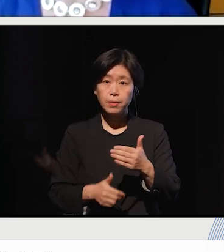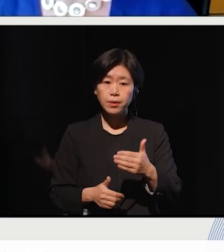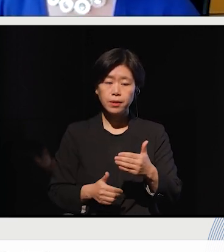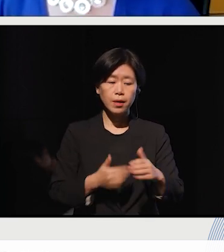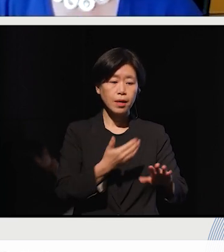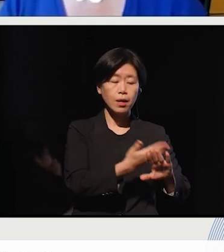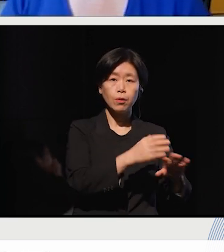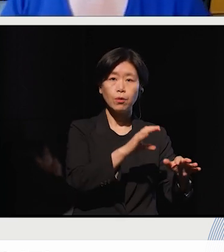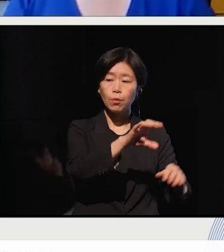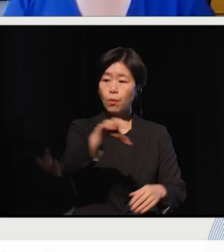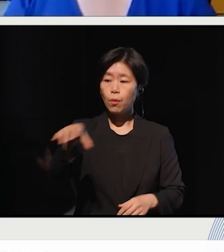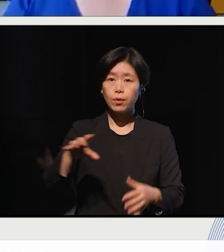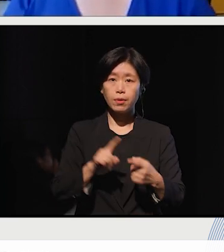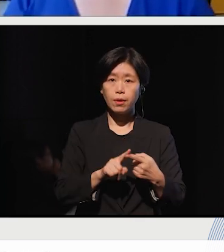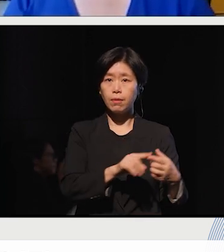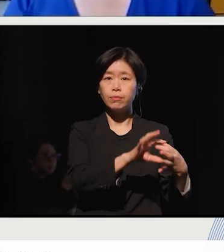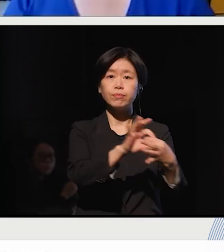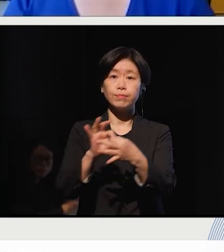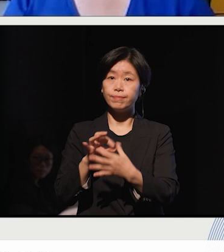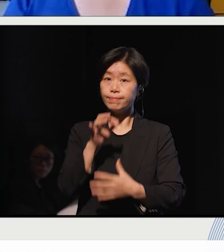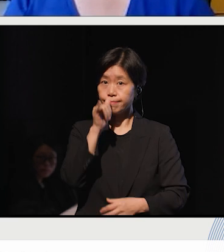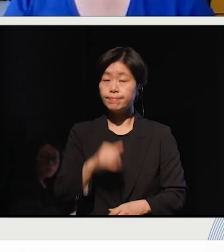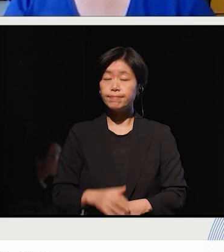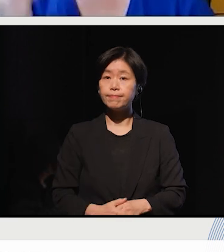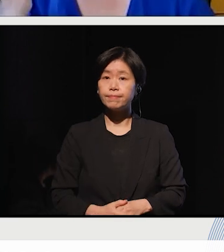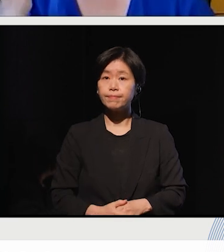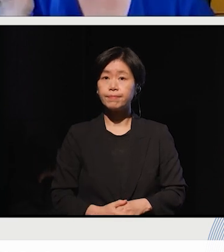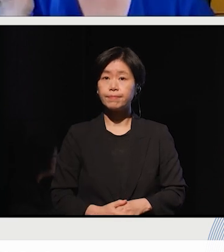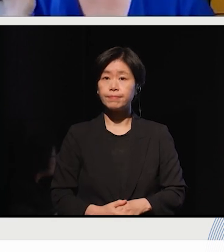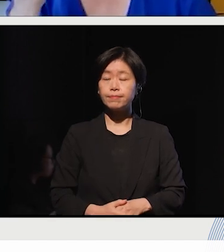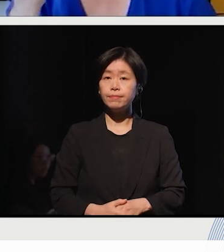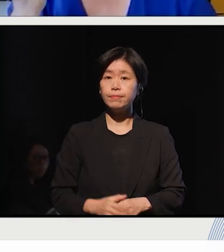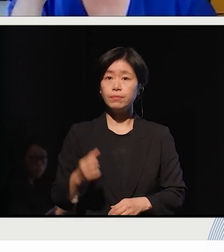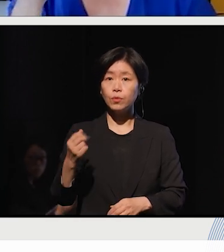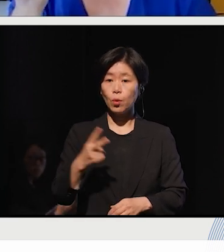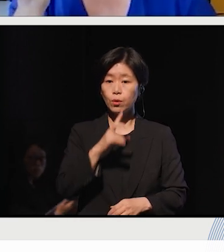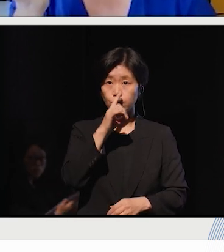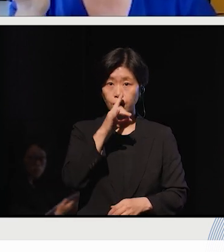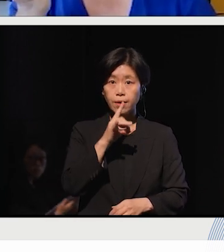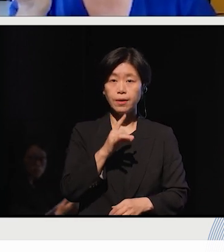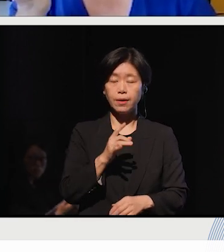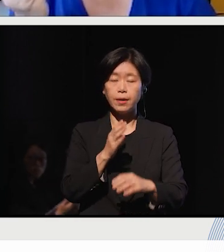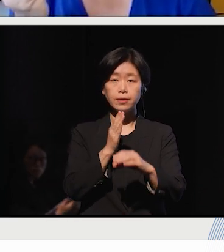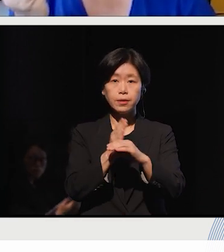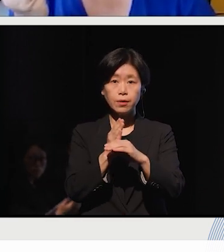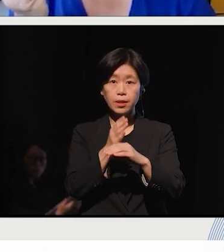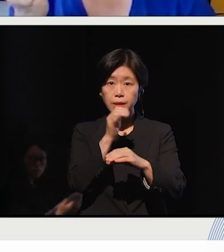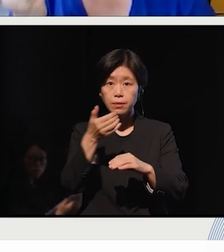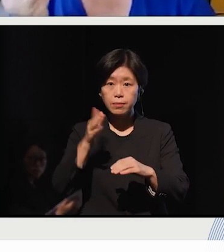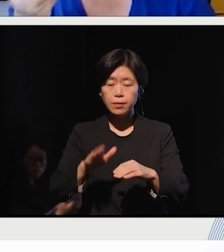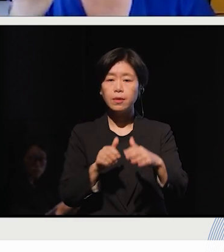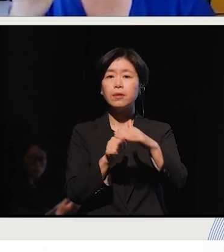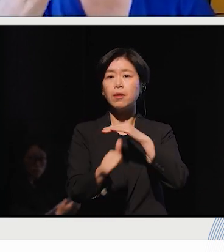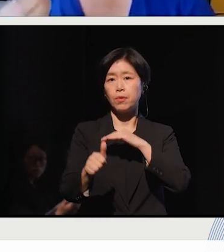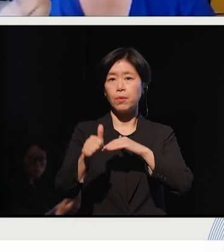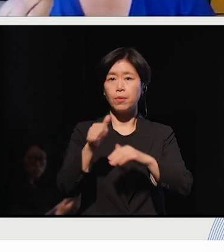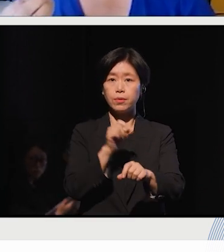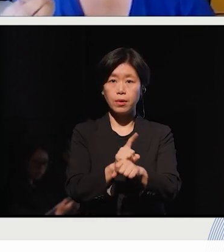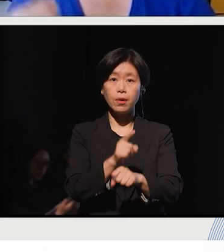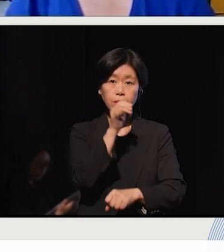The other way of doing this is centralized with representation. So you have a sort of a centralized focus for who's going to